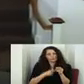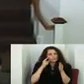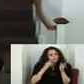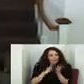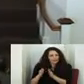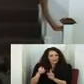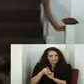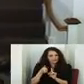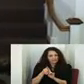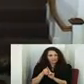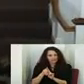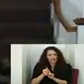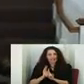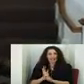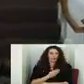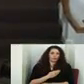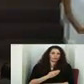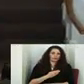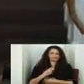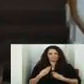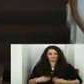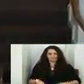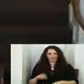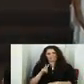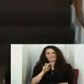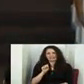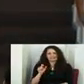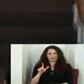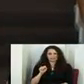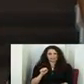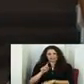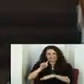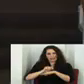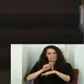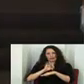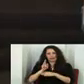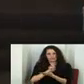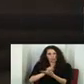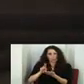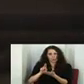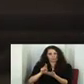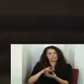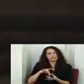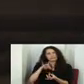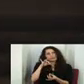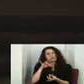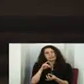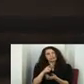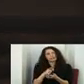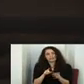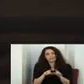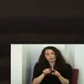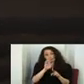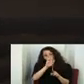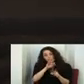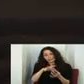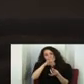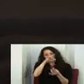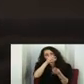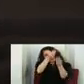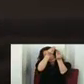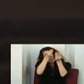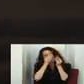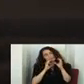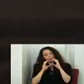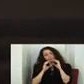our own vessels, our own temple of the Holy Spirit to be in relationship with you as your Spirit speaks to us. And